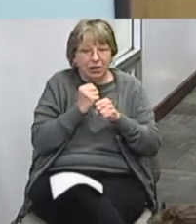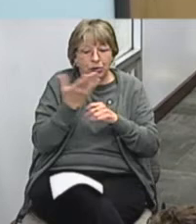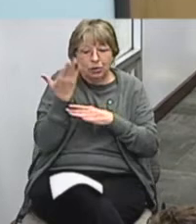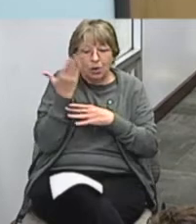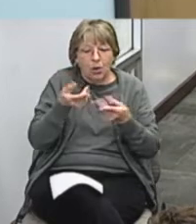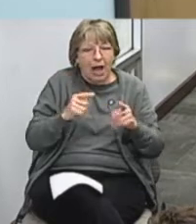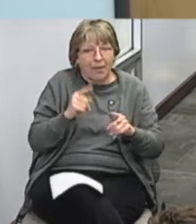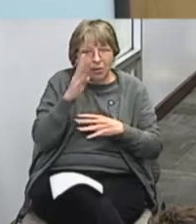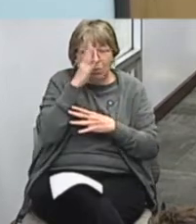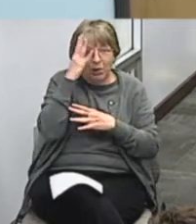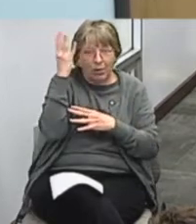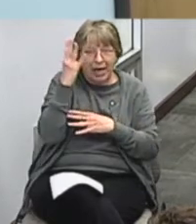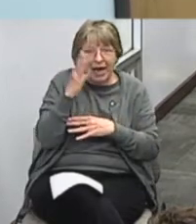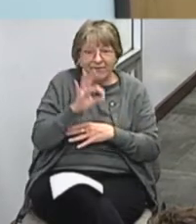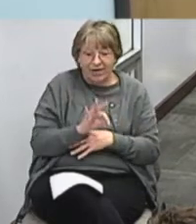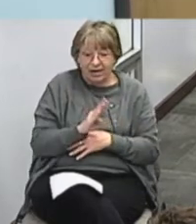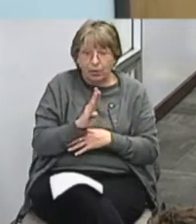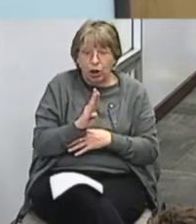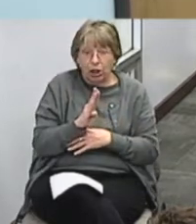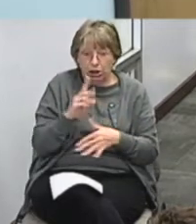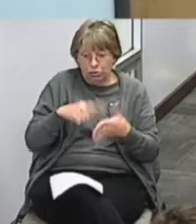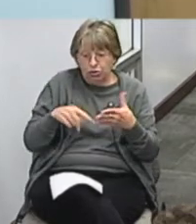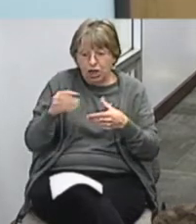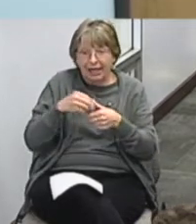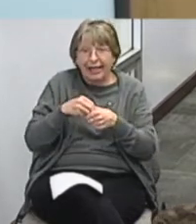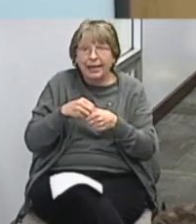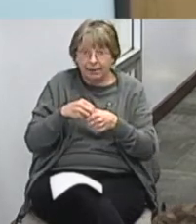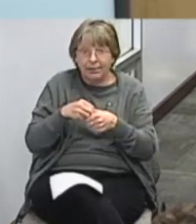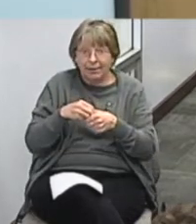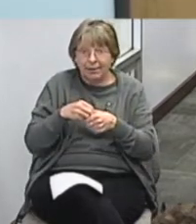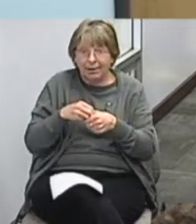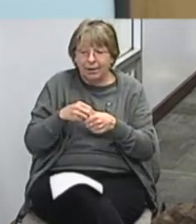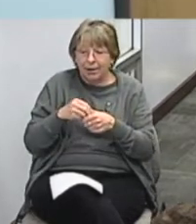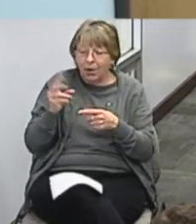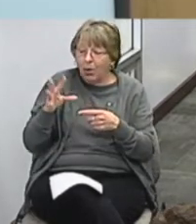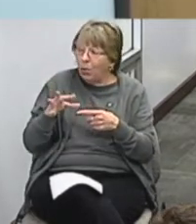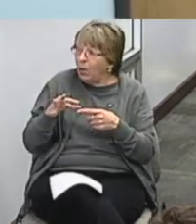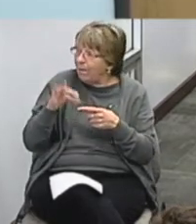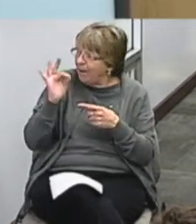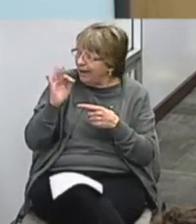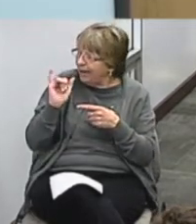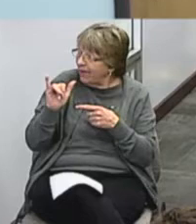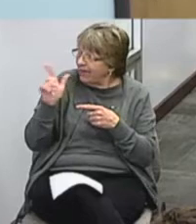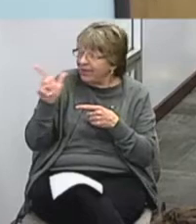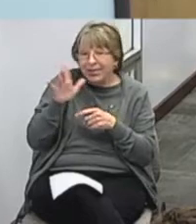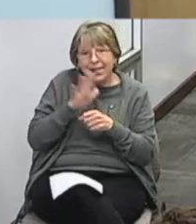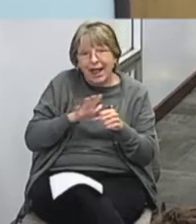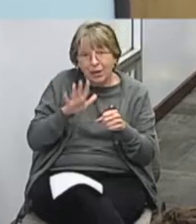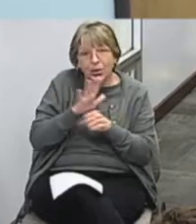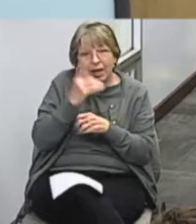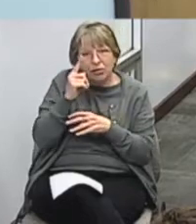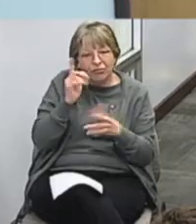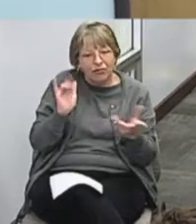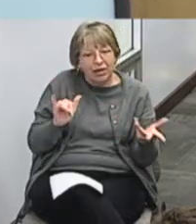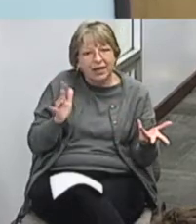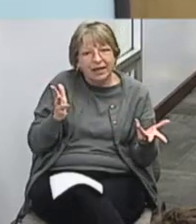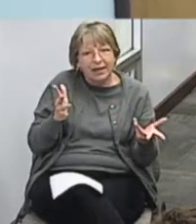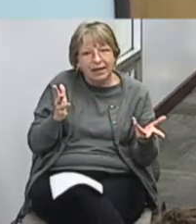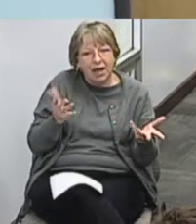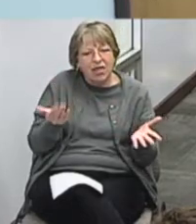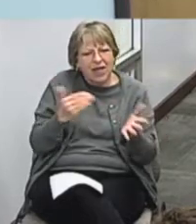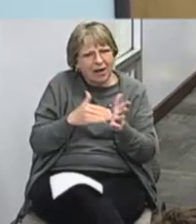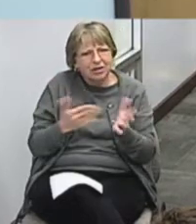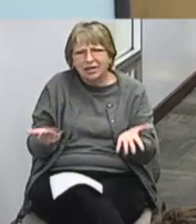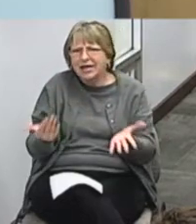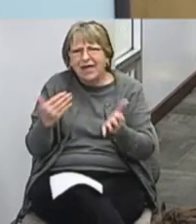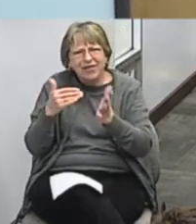Facebook to check into Smallville, we chose that location as the address. So over the years, thousands and thousands of people have